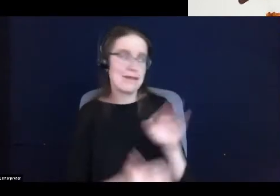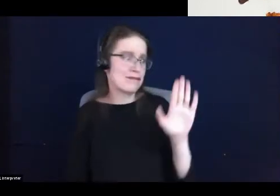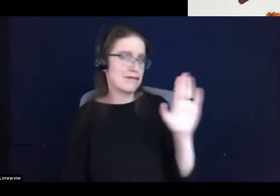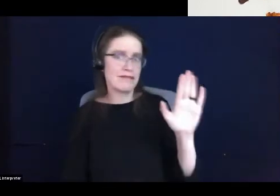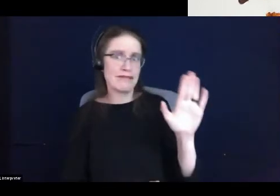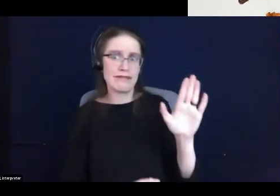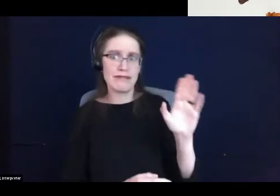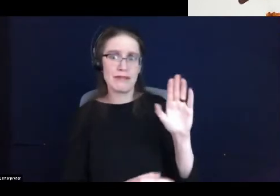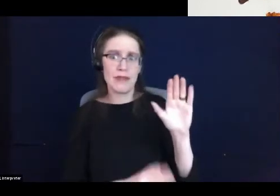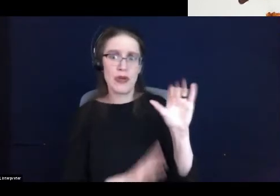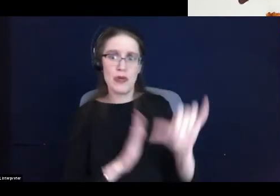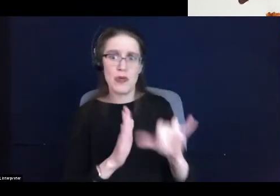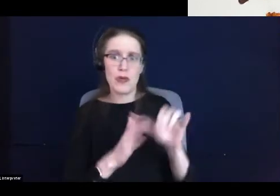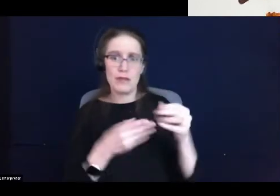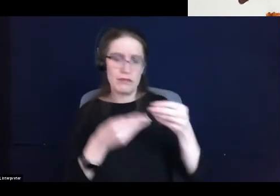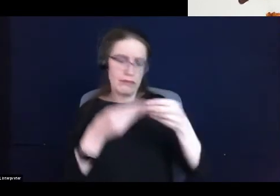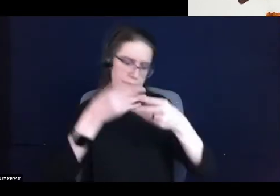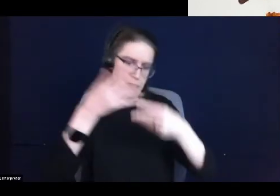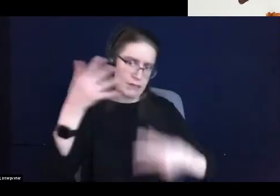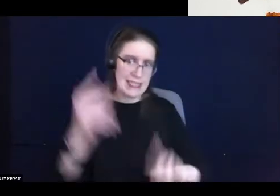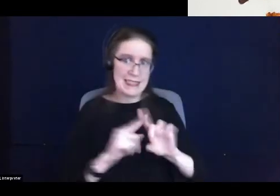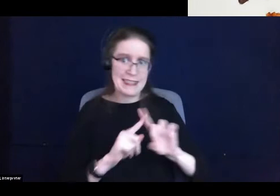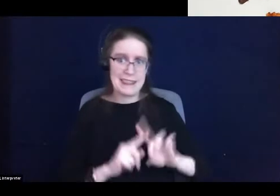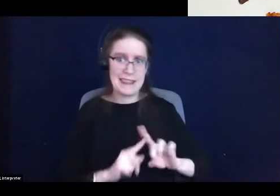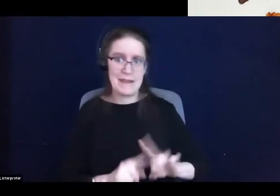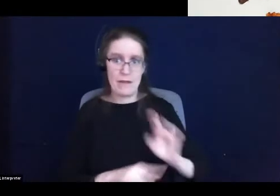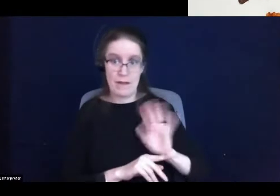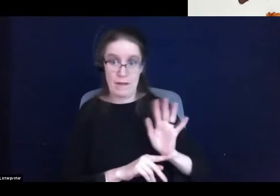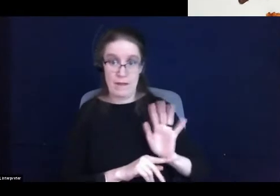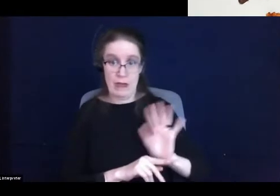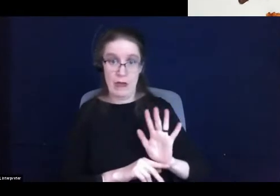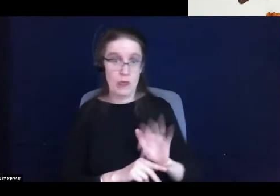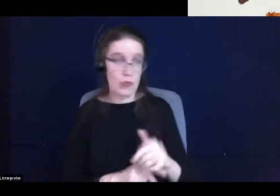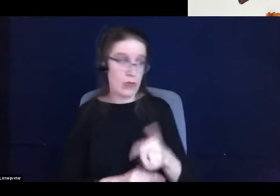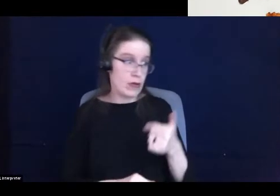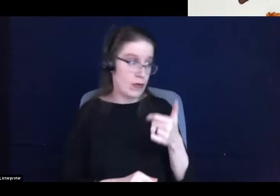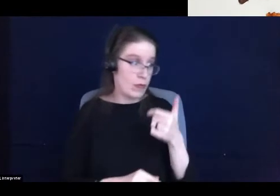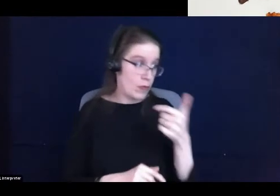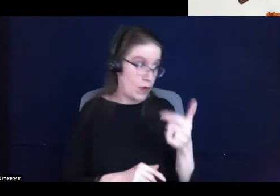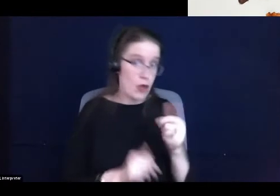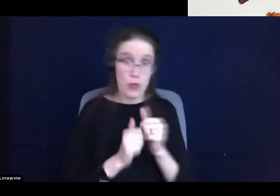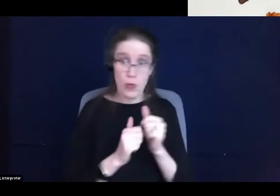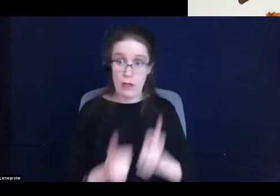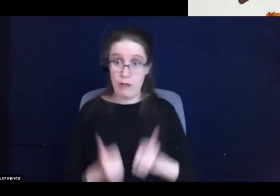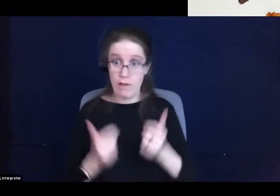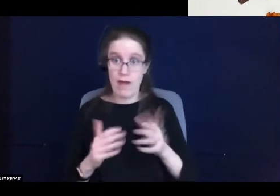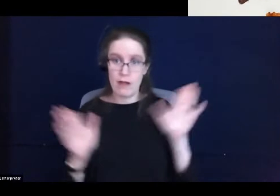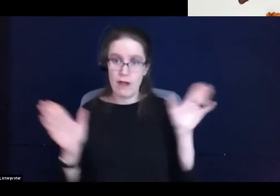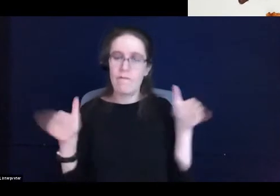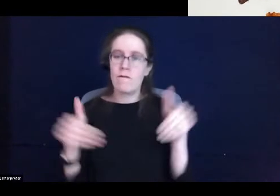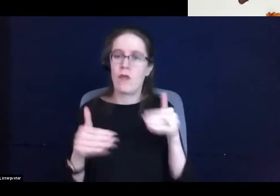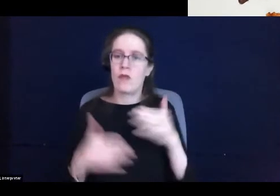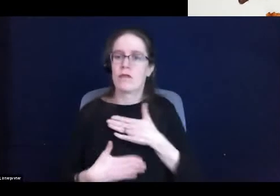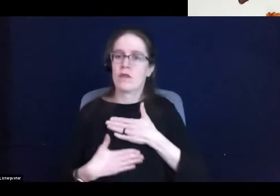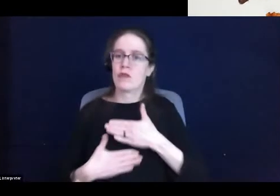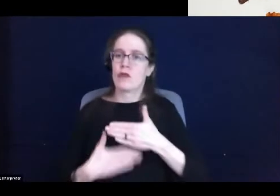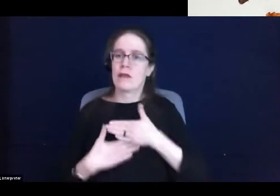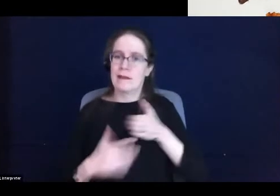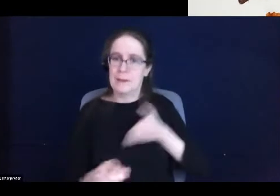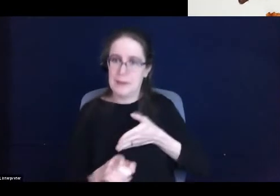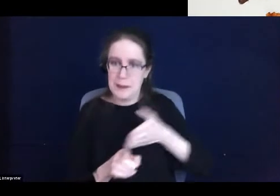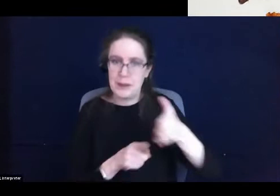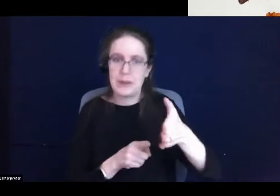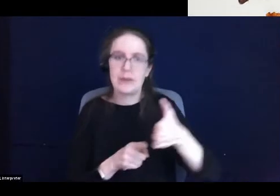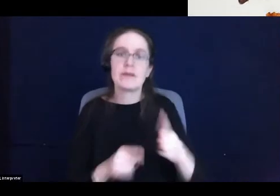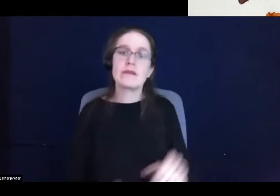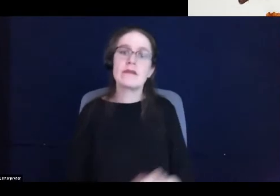of different videos that you can go through and play with survivors that really focus on breathing. This one is another